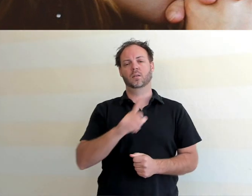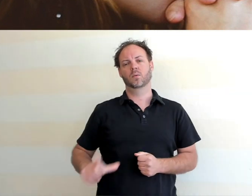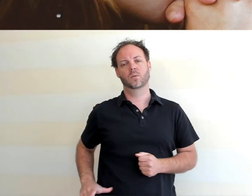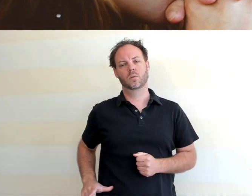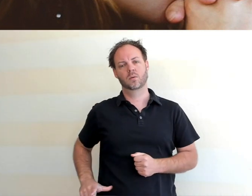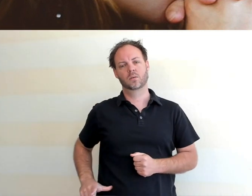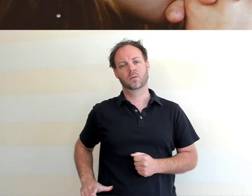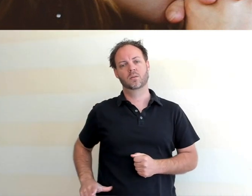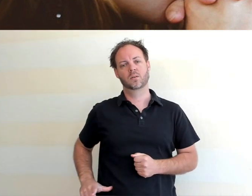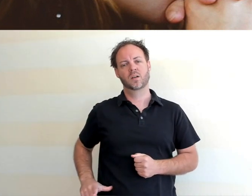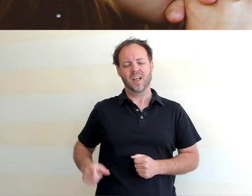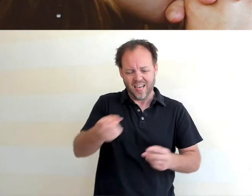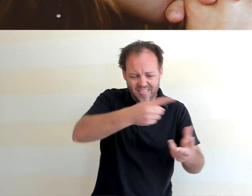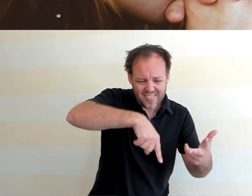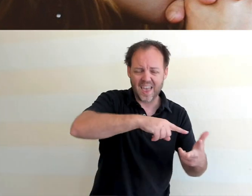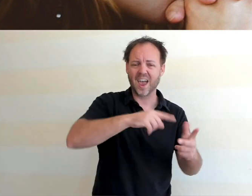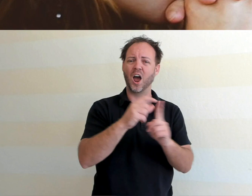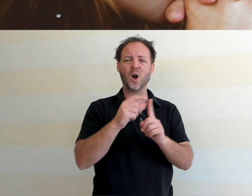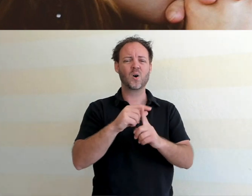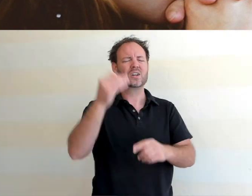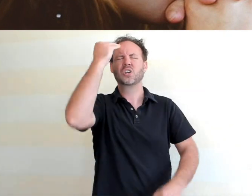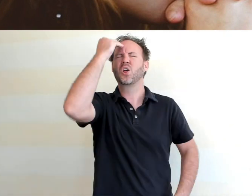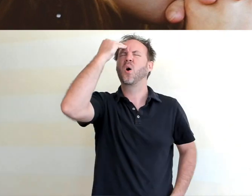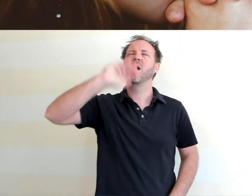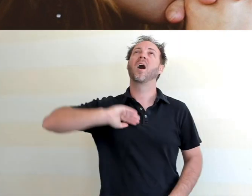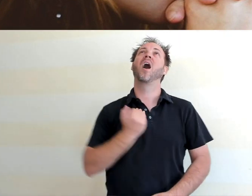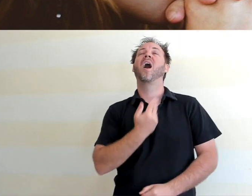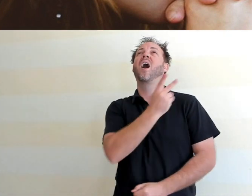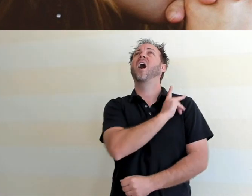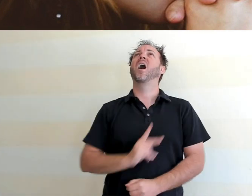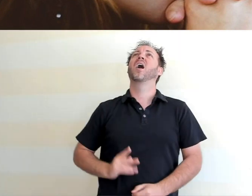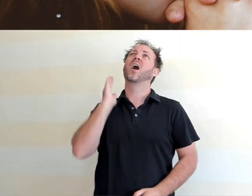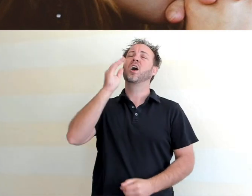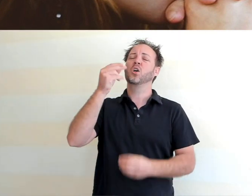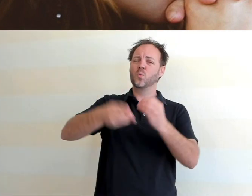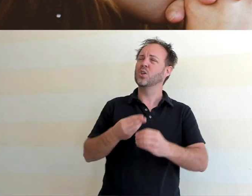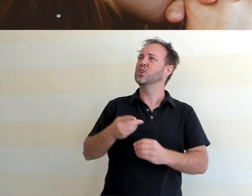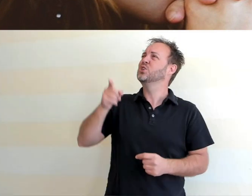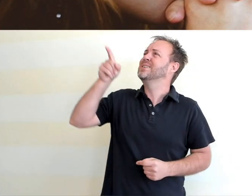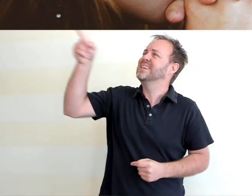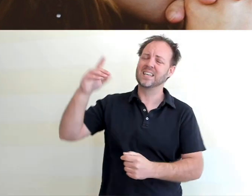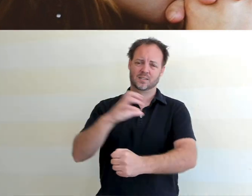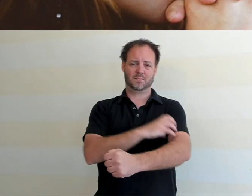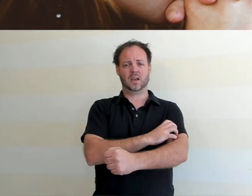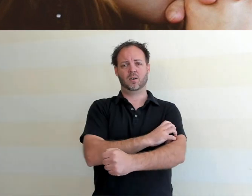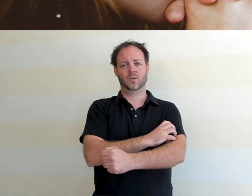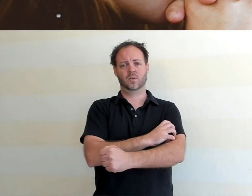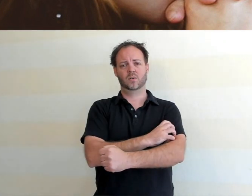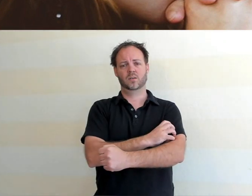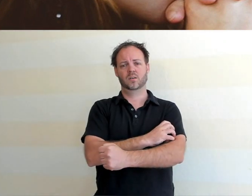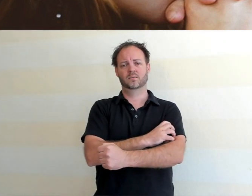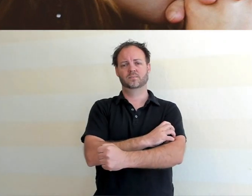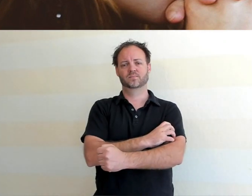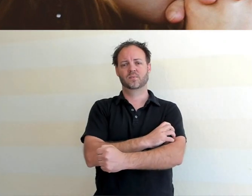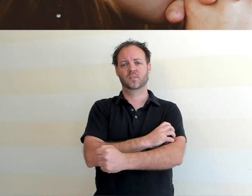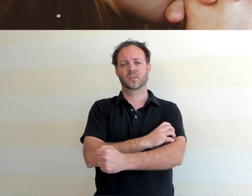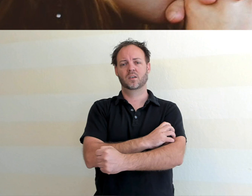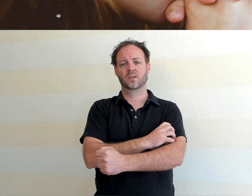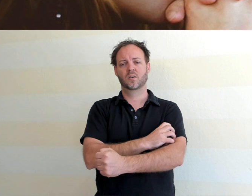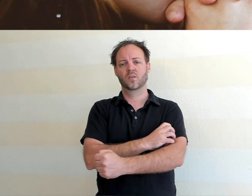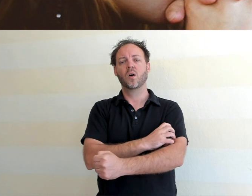Lord. They are words that know that our King will use his mighty power on our